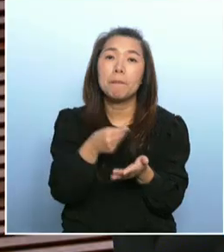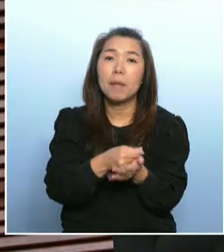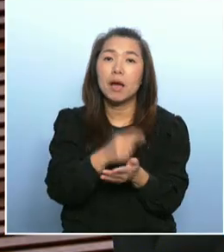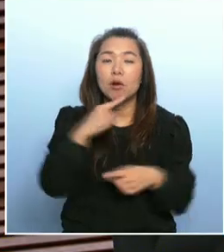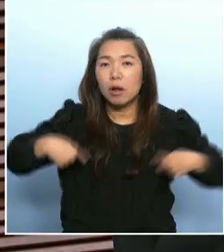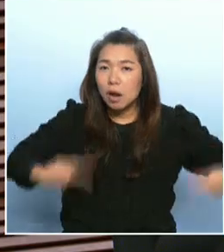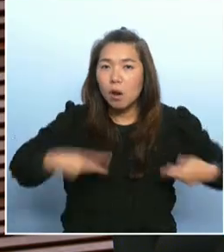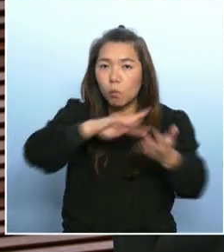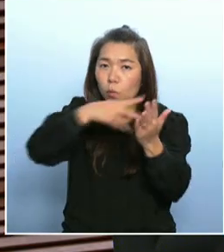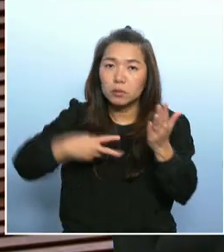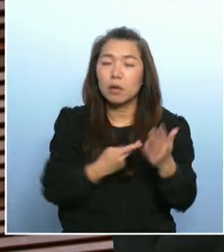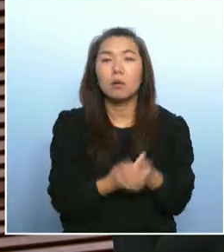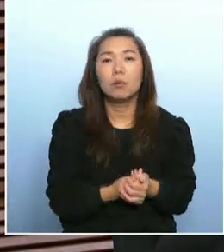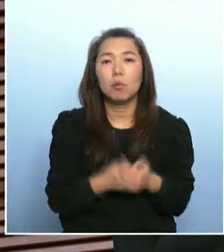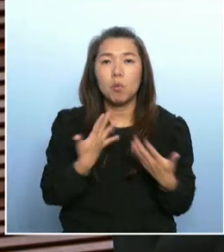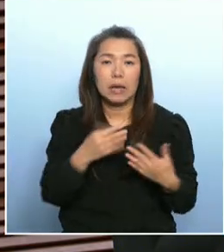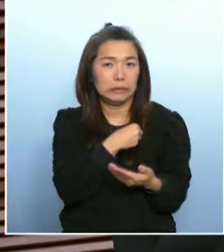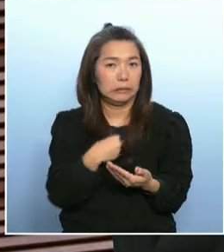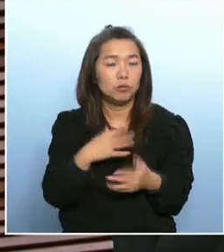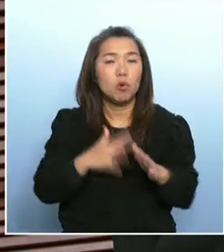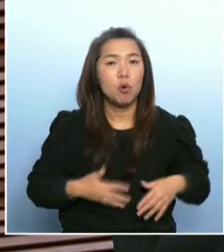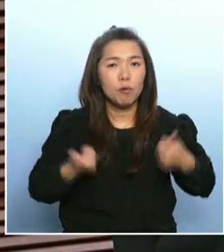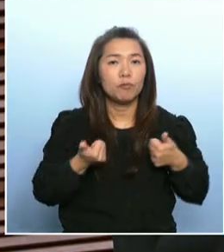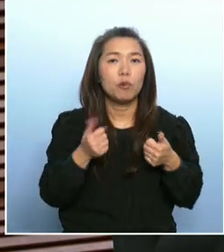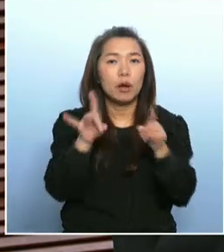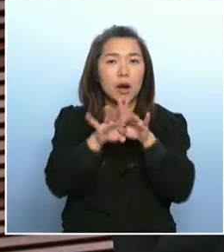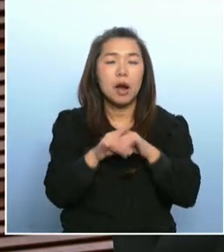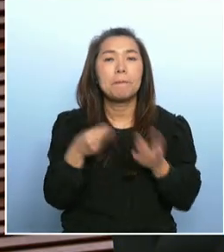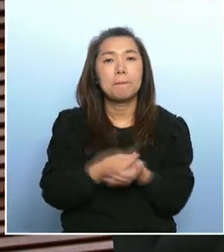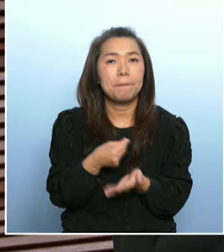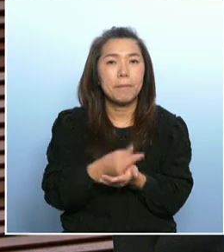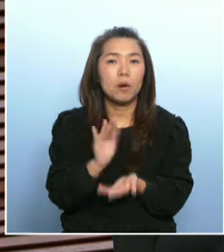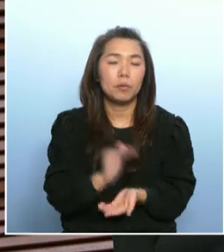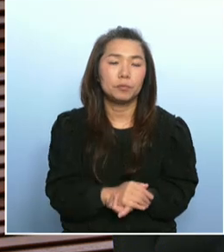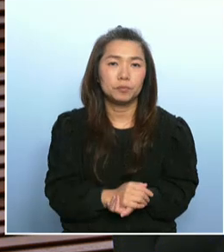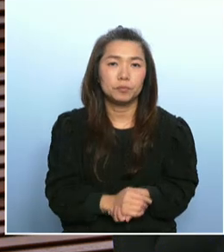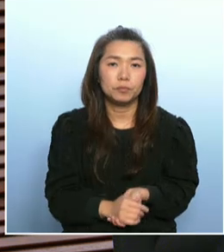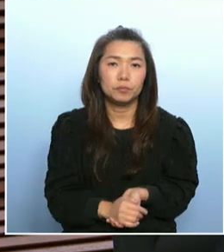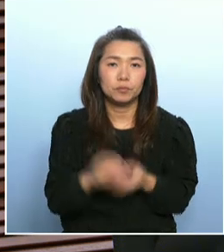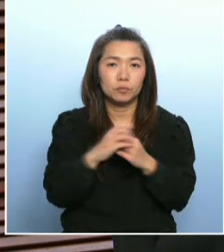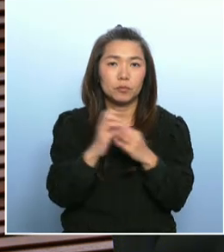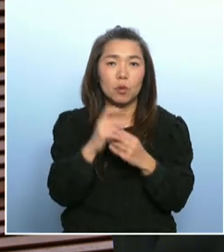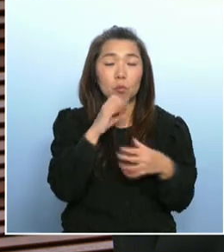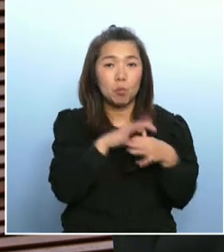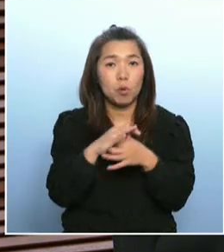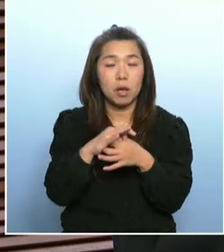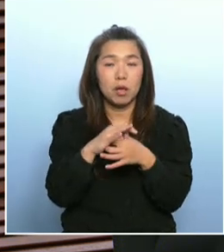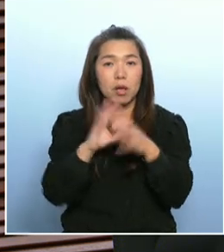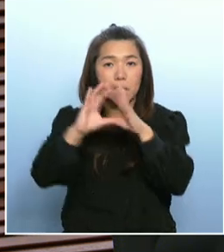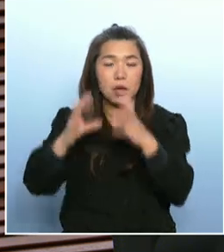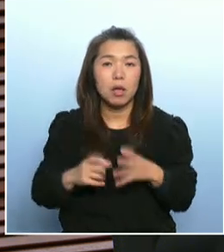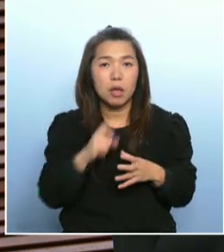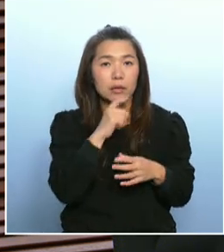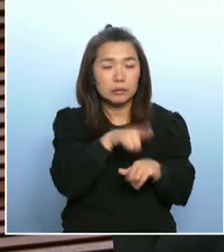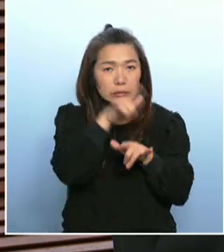by the SWD or other organizations to cover expenses for purchasing or repairing wheelchairs or other medical and rehabilitation supplies, etc. The